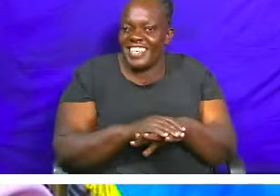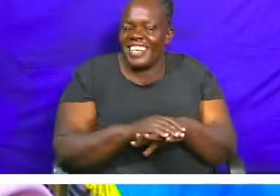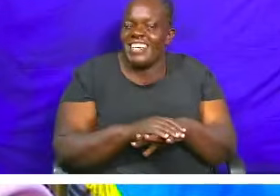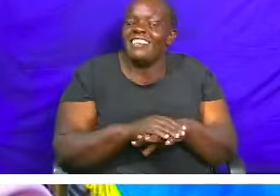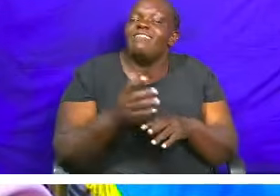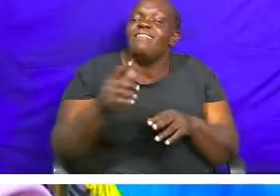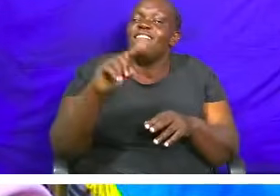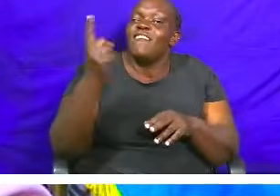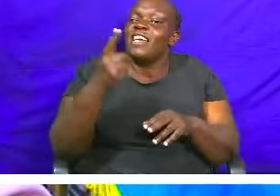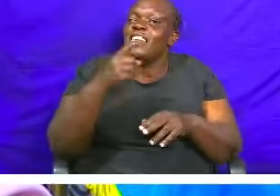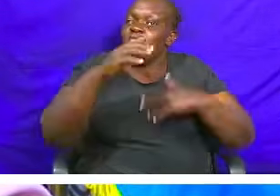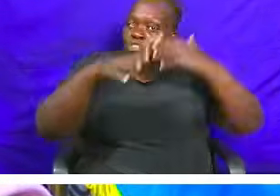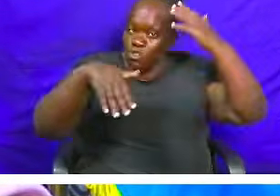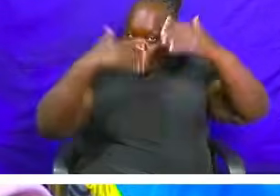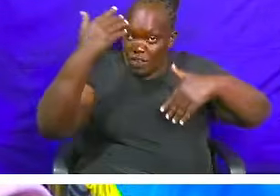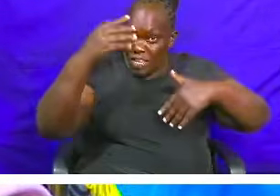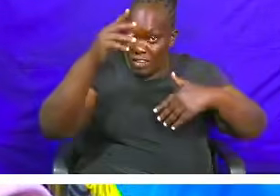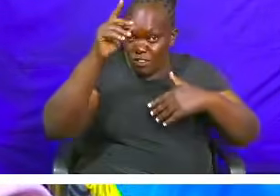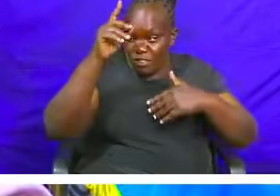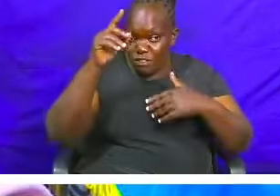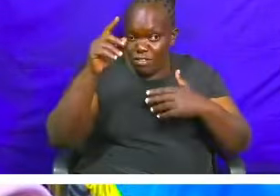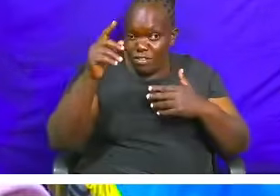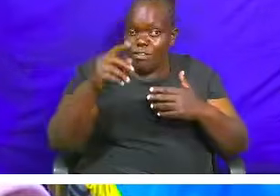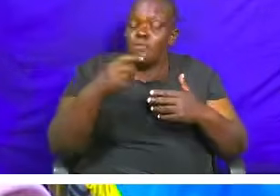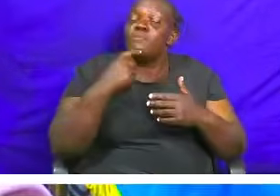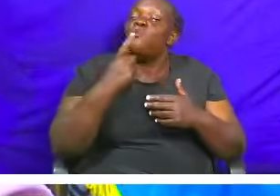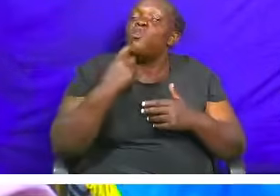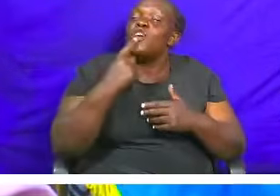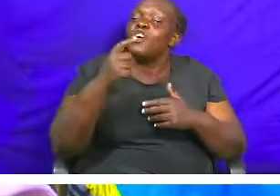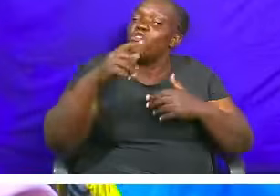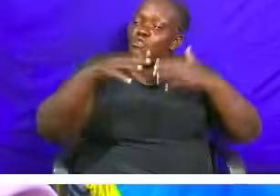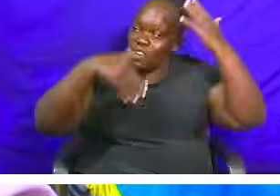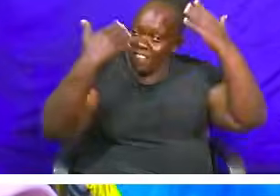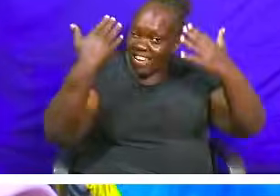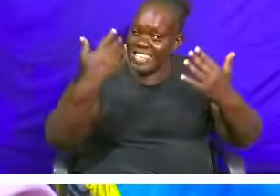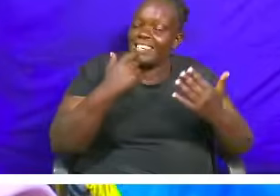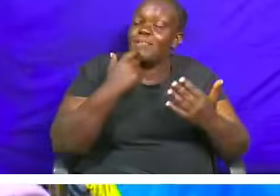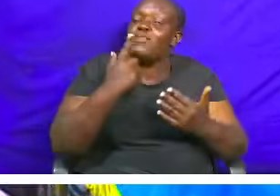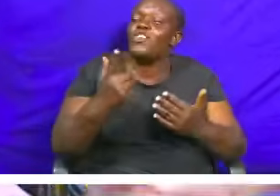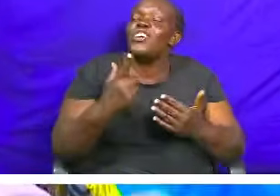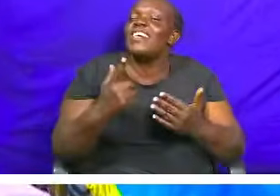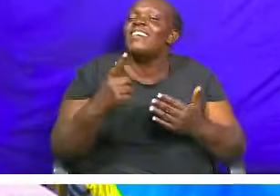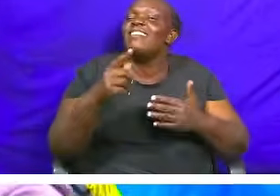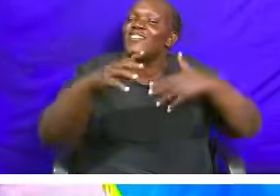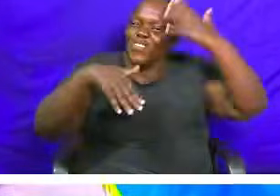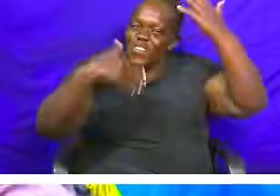forward. So you went to the University of Nairobi? No, I went to Moi University. Moi University. Yes. University of Nairobi now ingine.